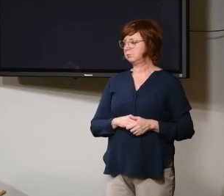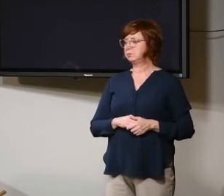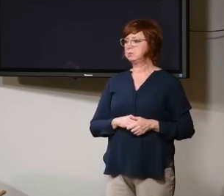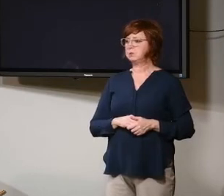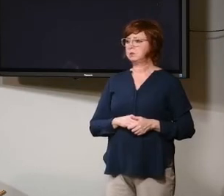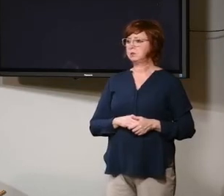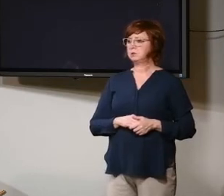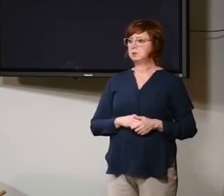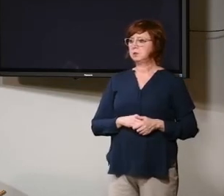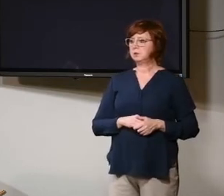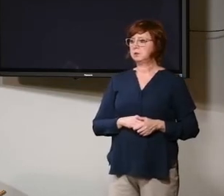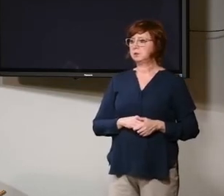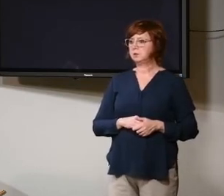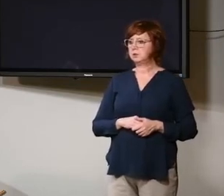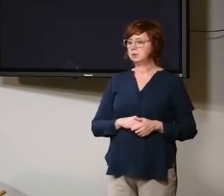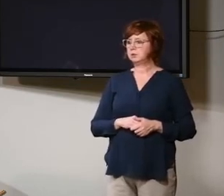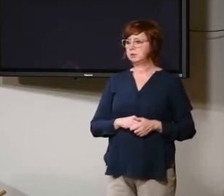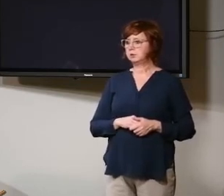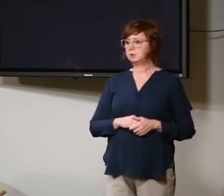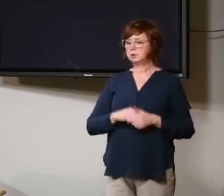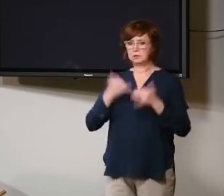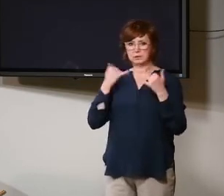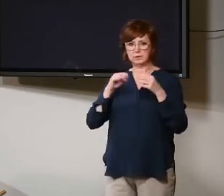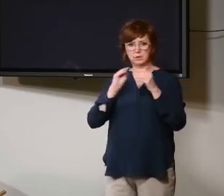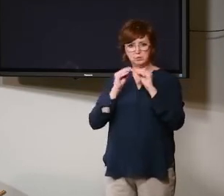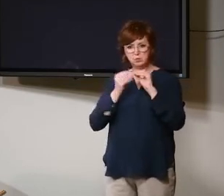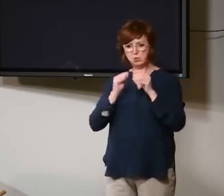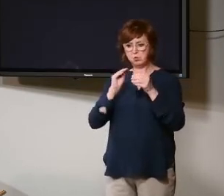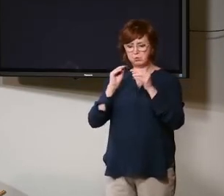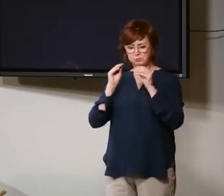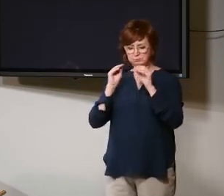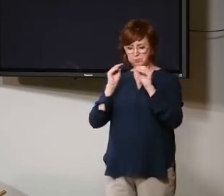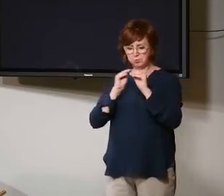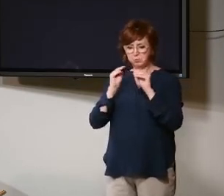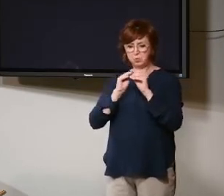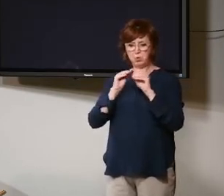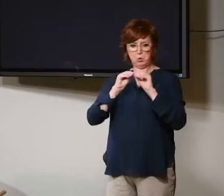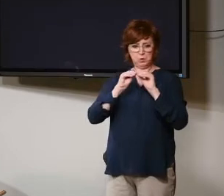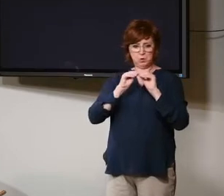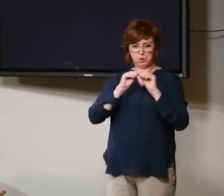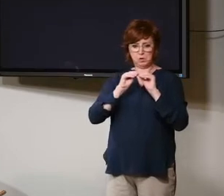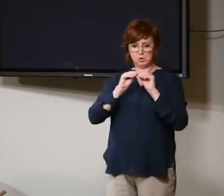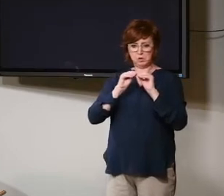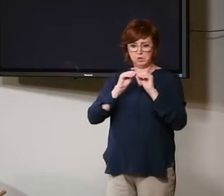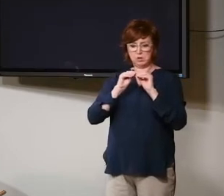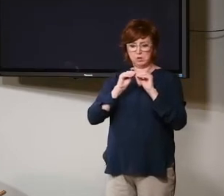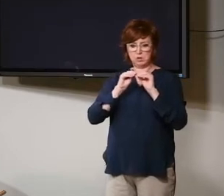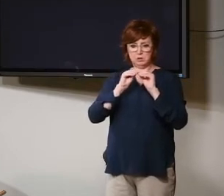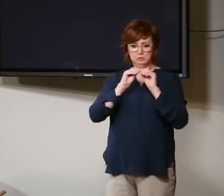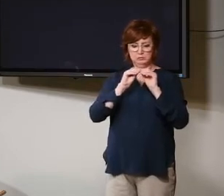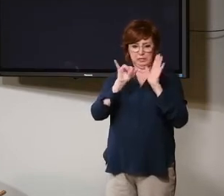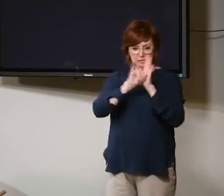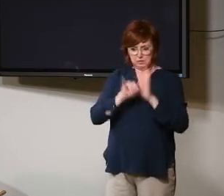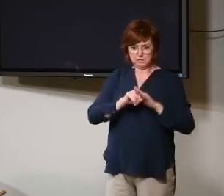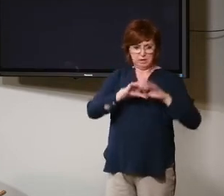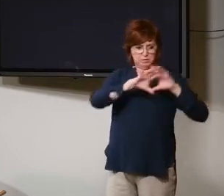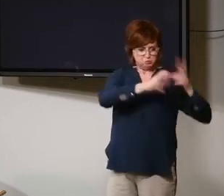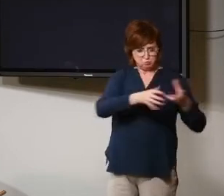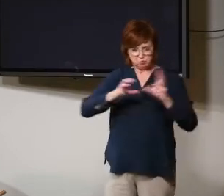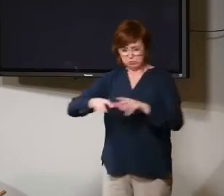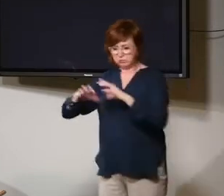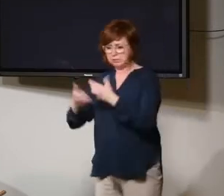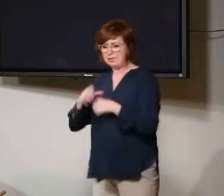age range groups there to give more clarity. There's been a lot of calls for more information from the public and everywhere about who's getting this and who's most at risk. I guess, is